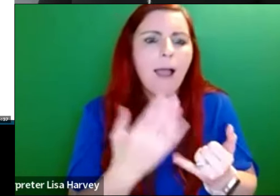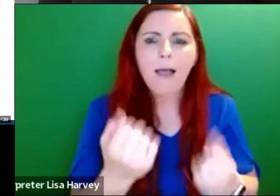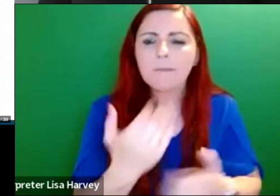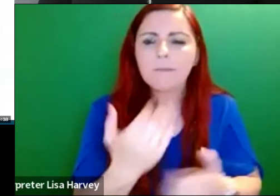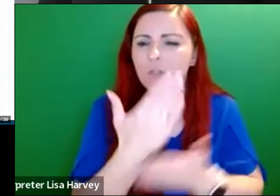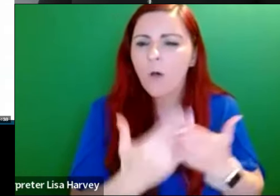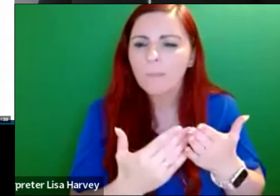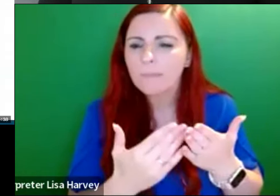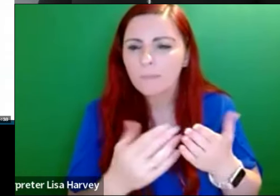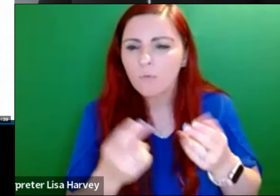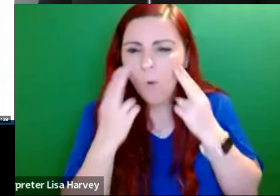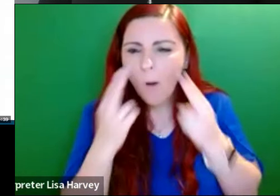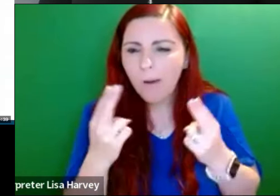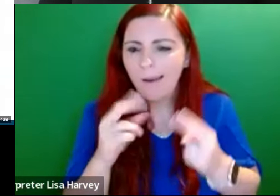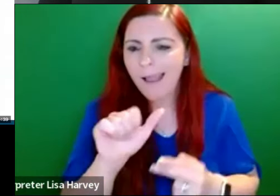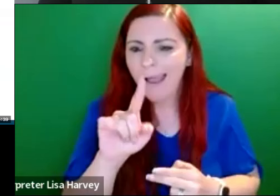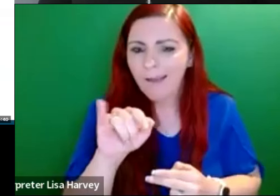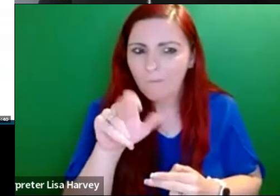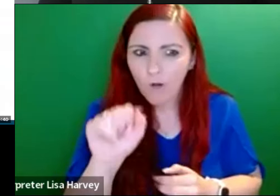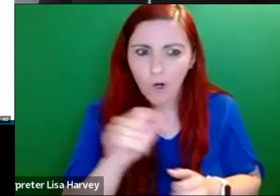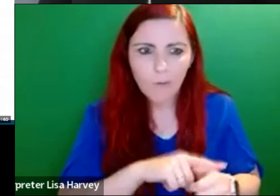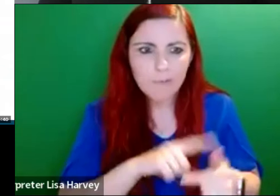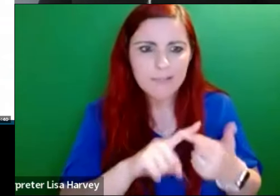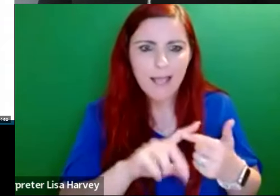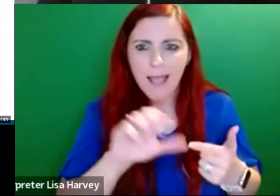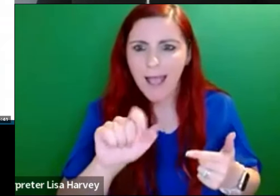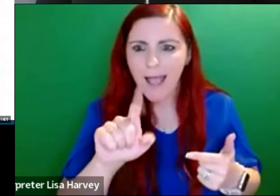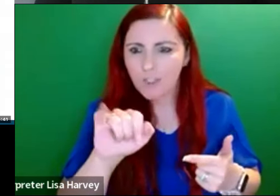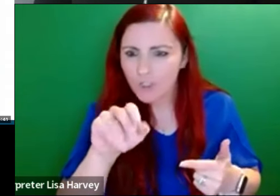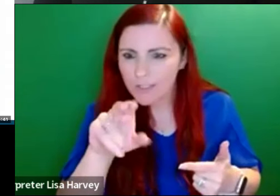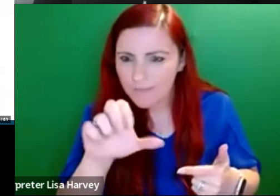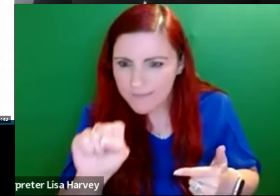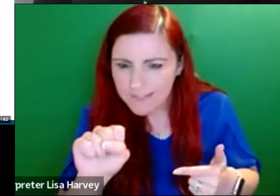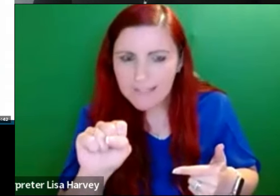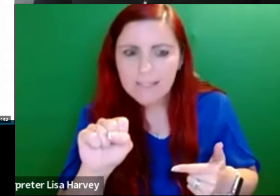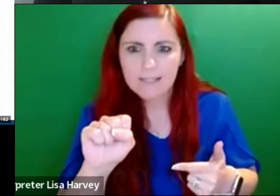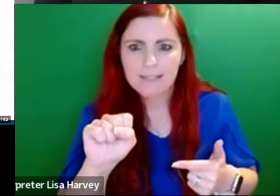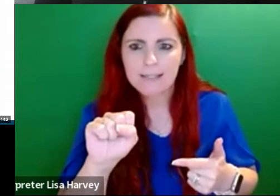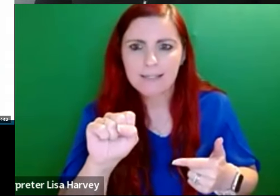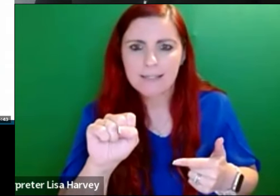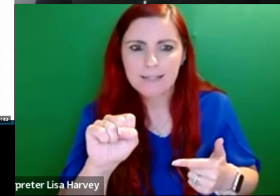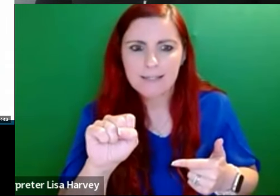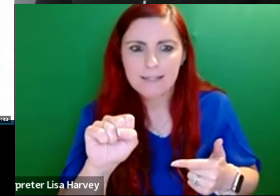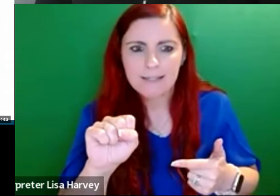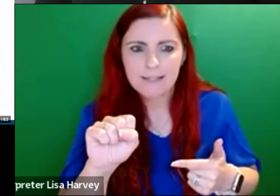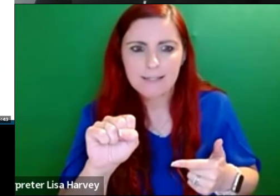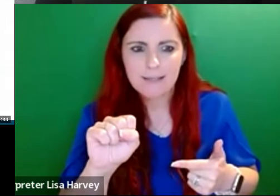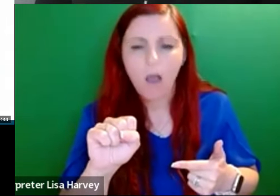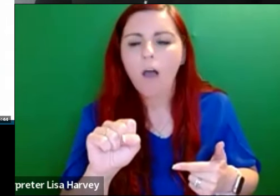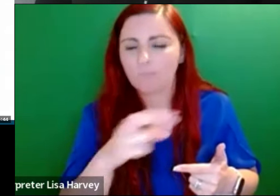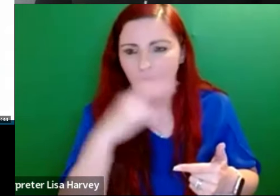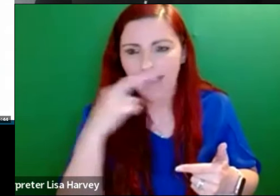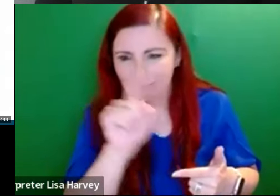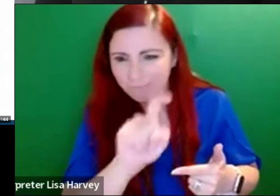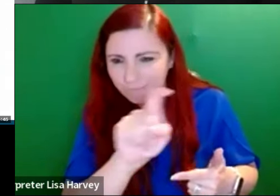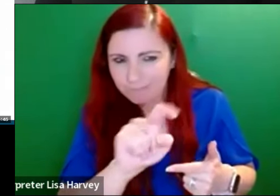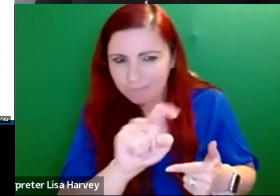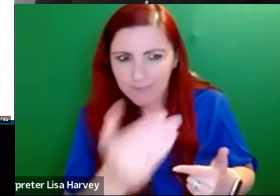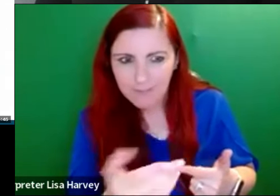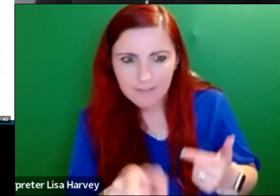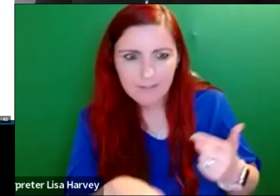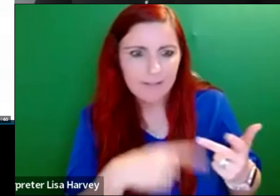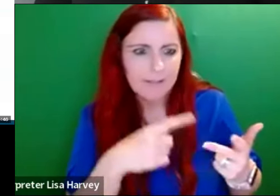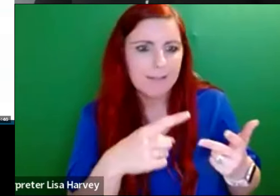like adverbs and adjectives. Sorry, let me turn my little laser pointer on. Adjectives and adverbs